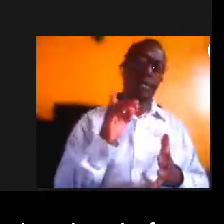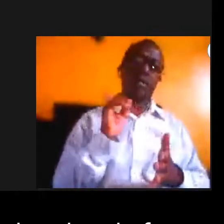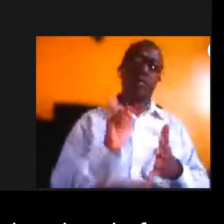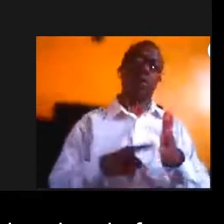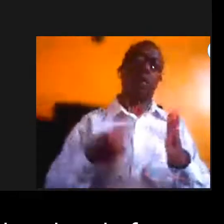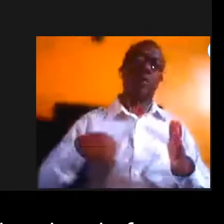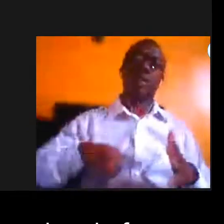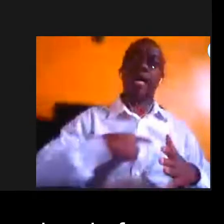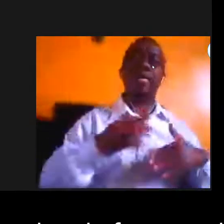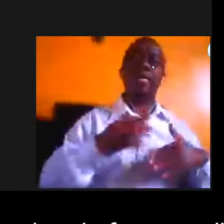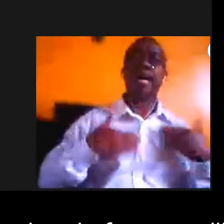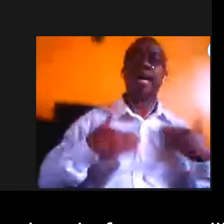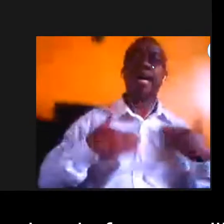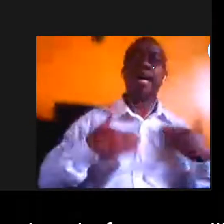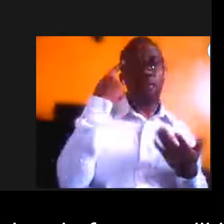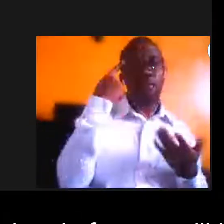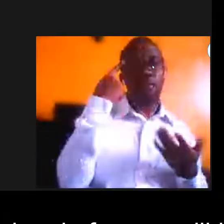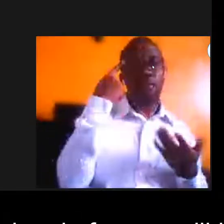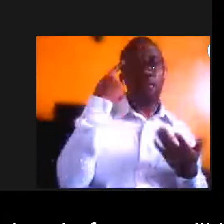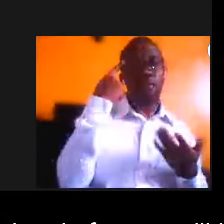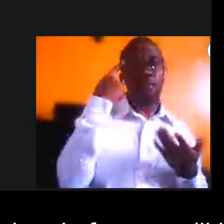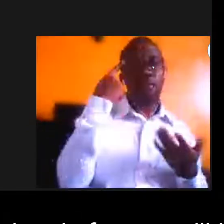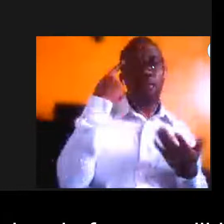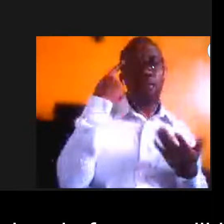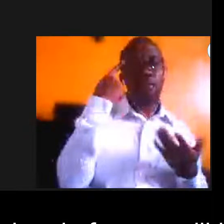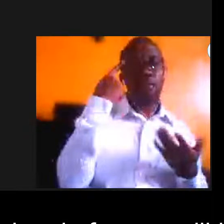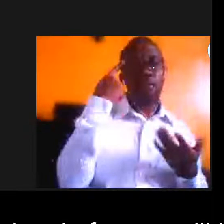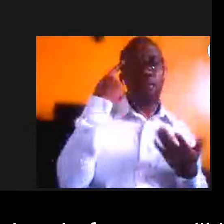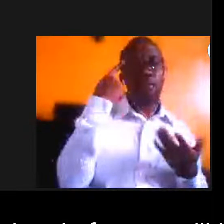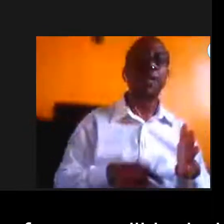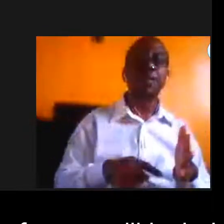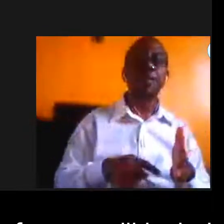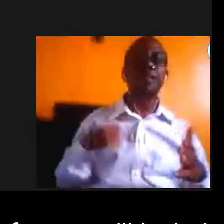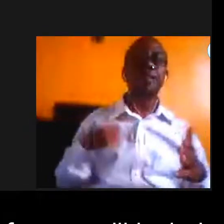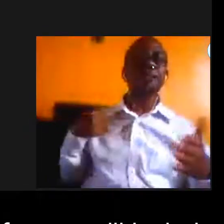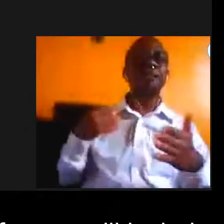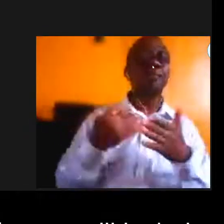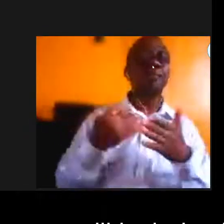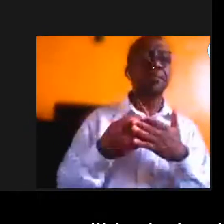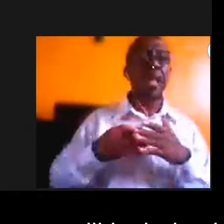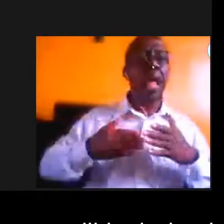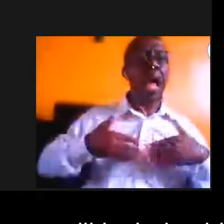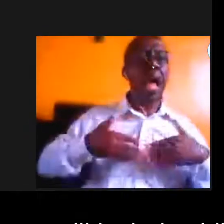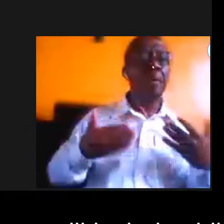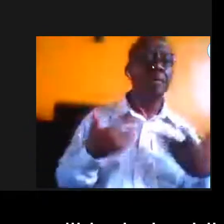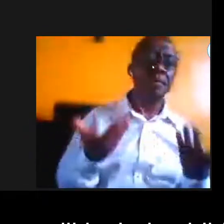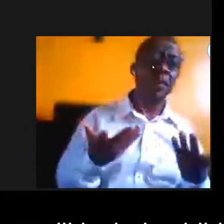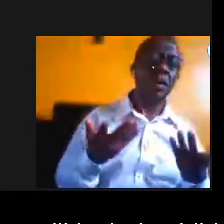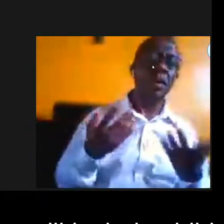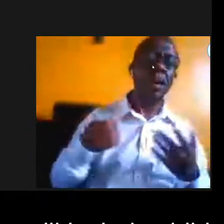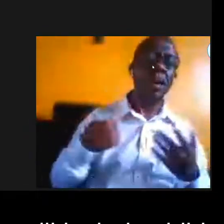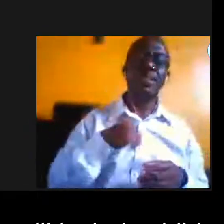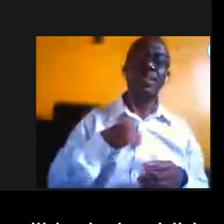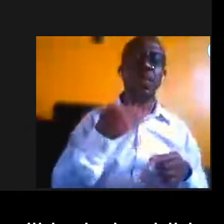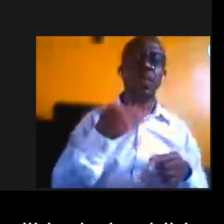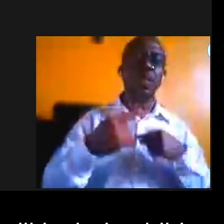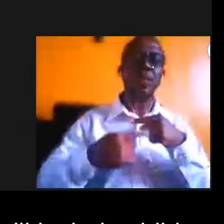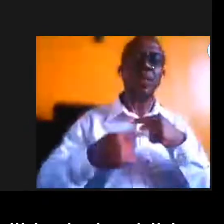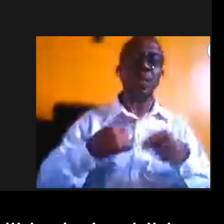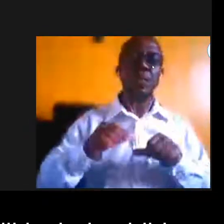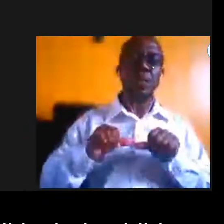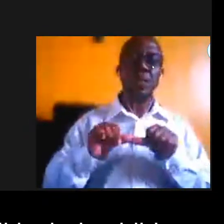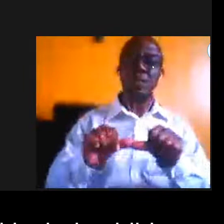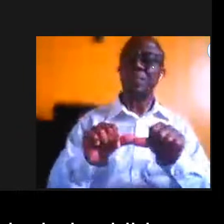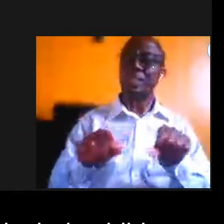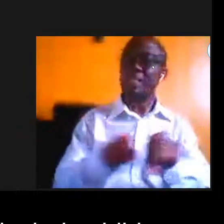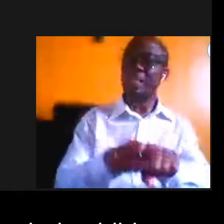we happy for? Are we happy for what happened? And do we want we continue to live as we are living today,